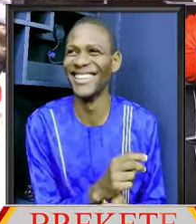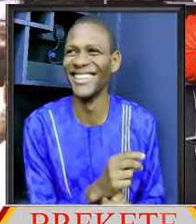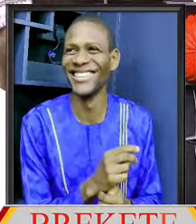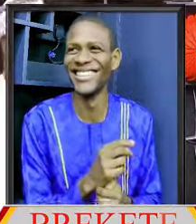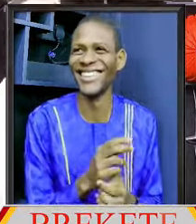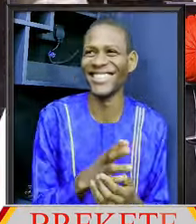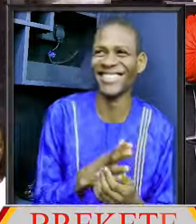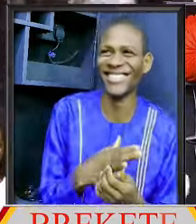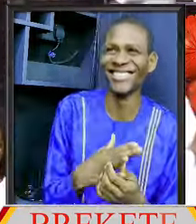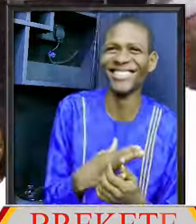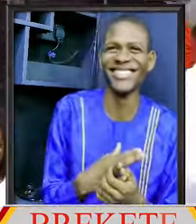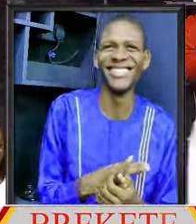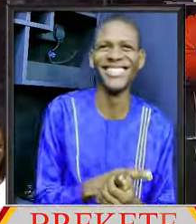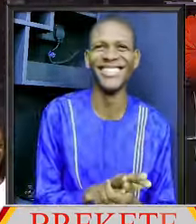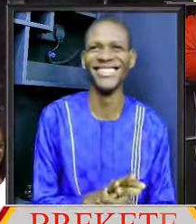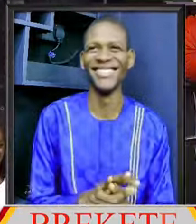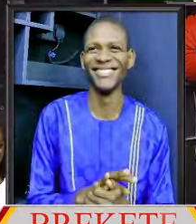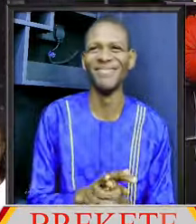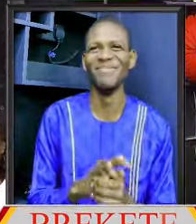I tell you now.